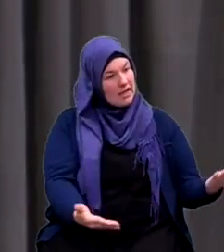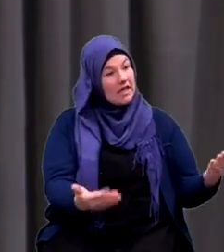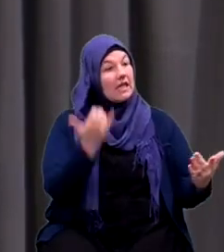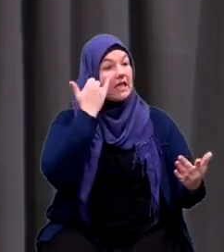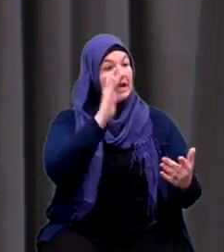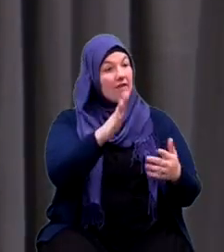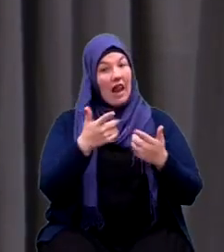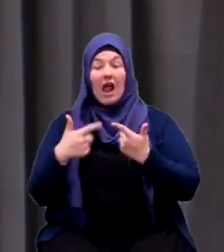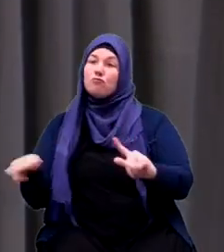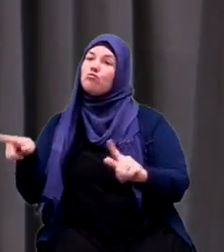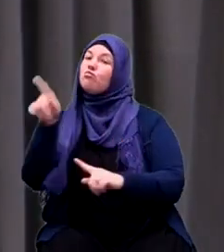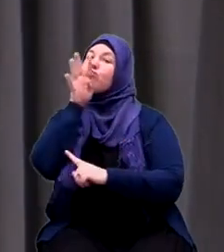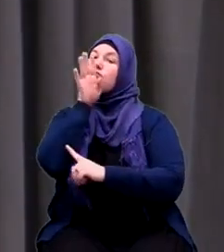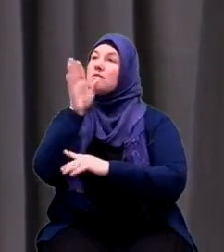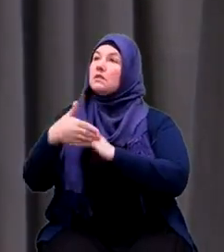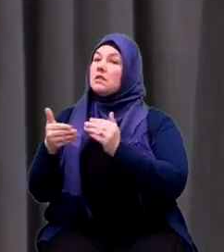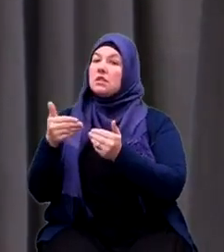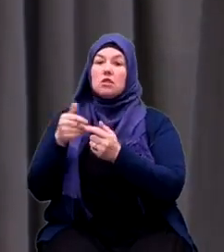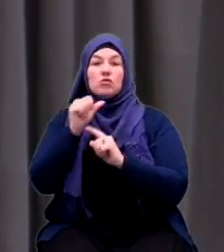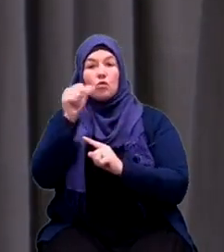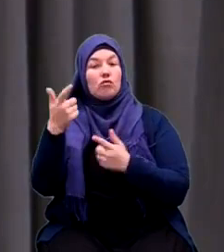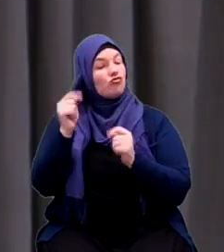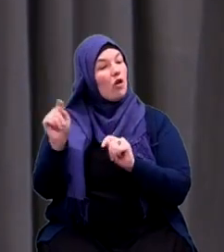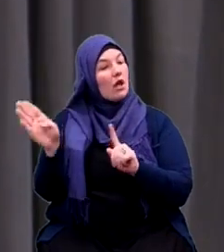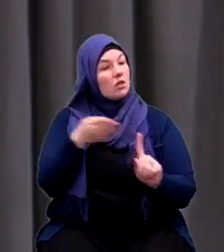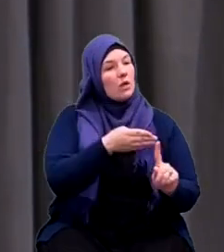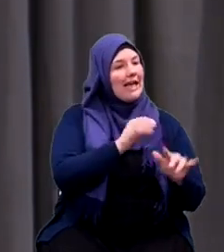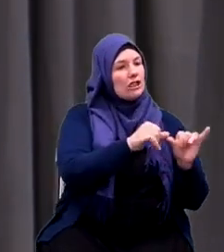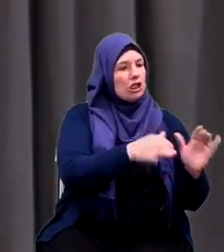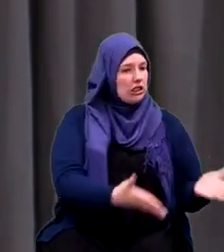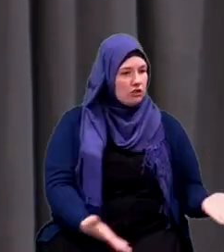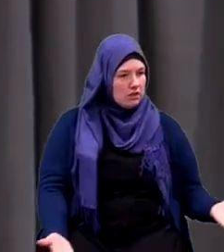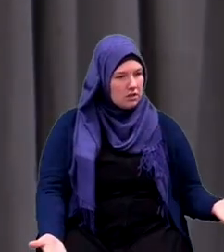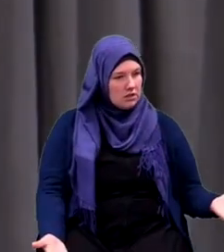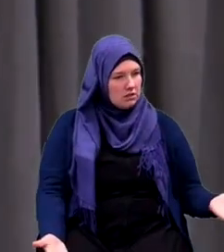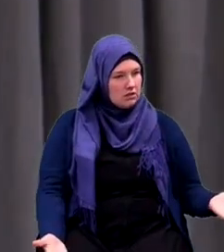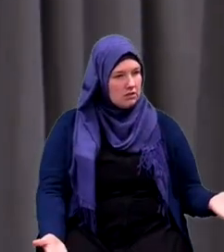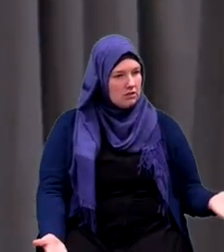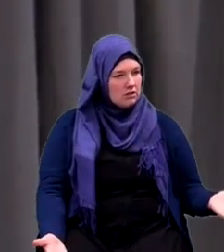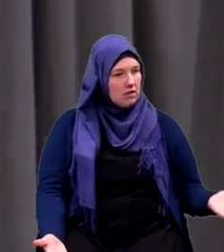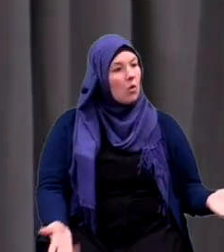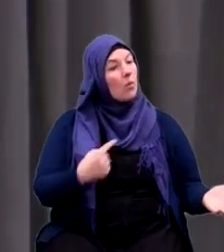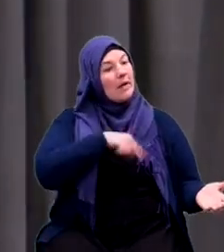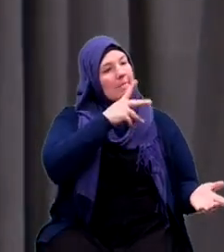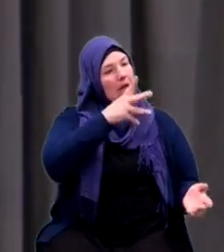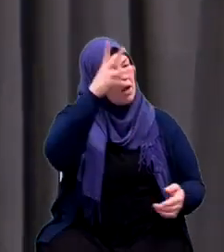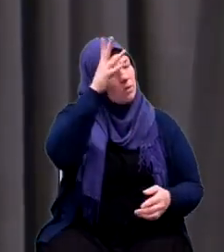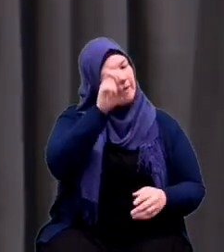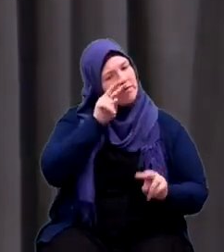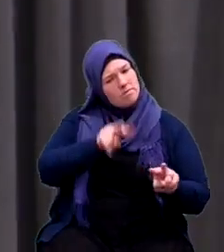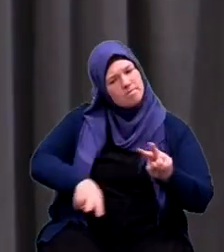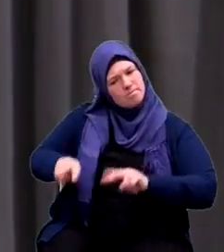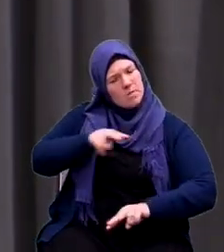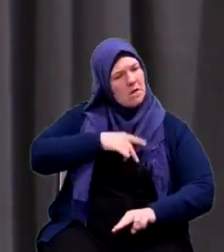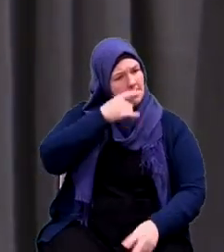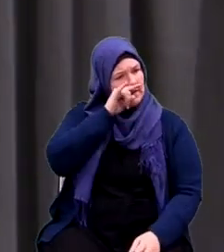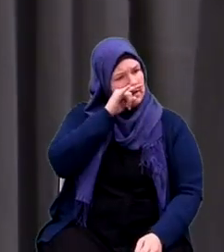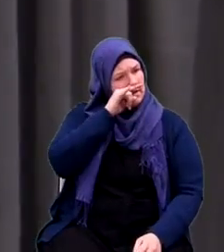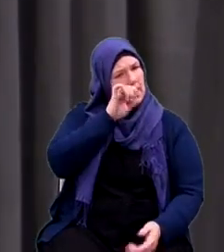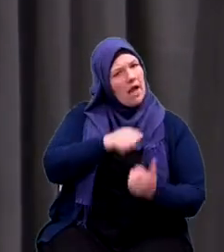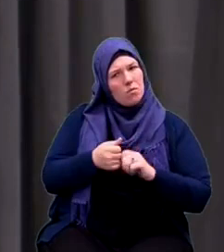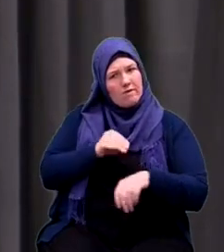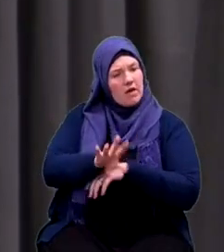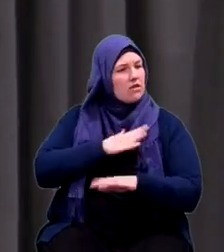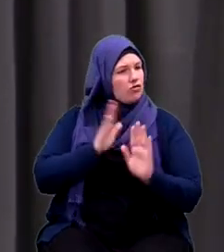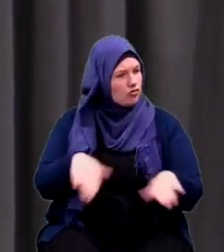in languages, don't try to get into engineering. And we parents need to be careful how to